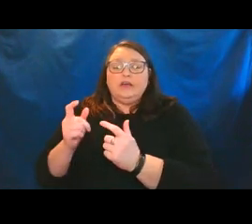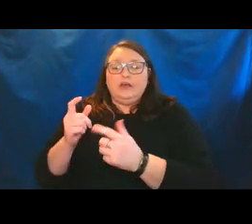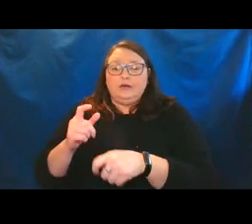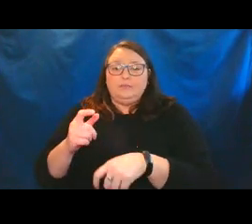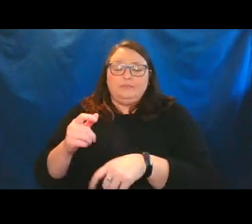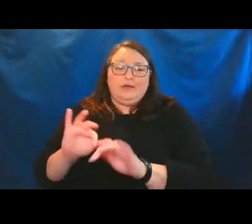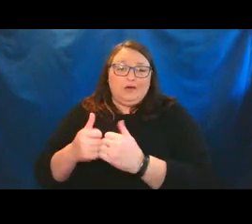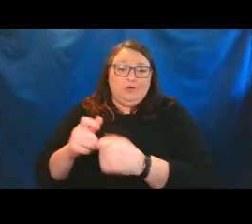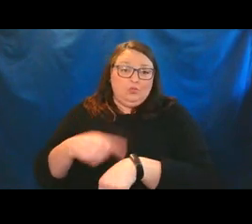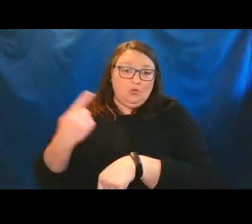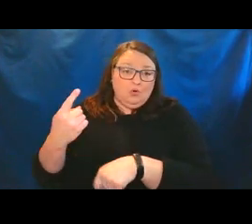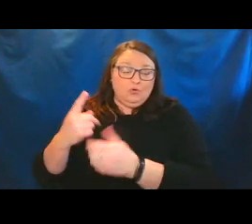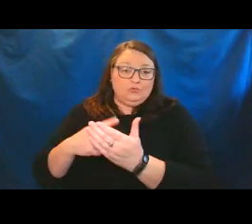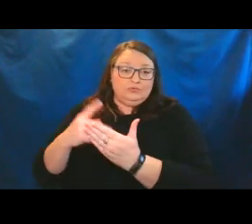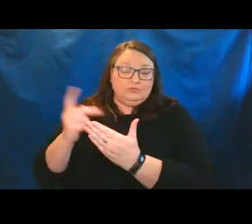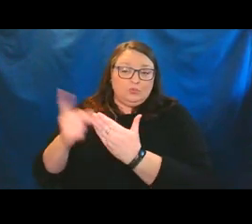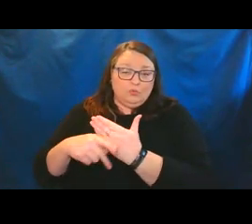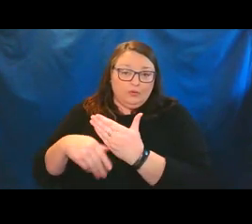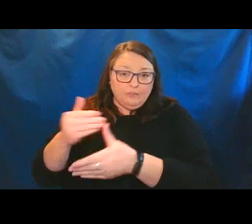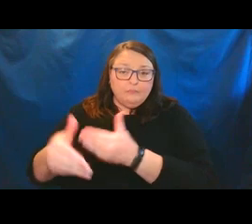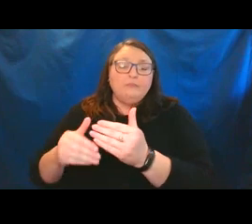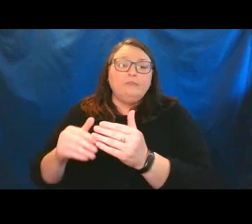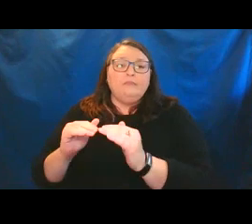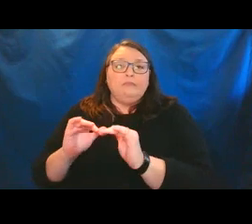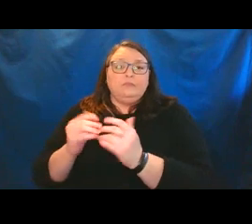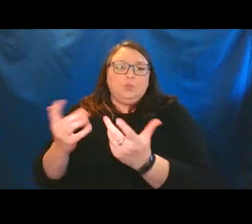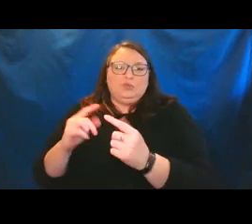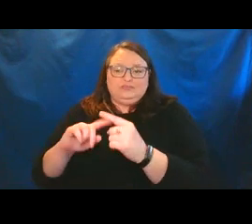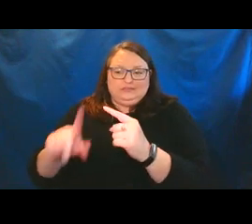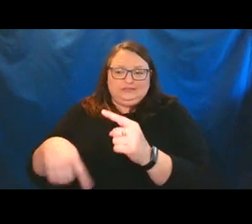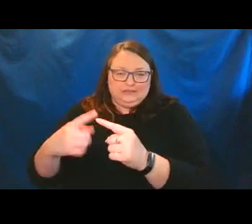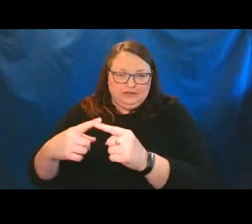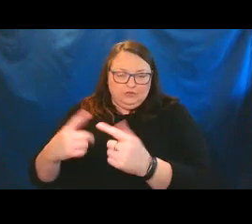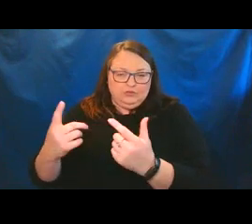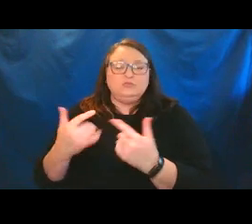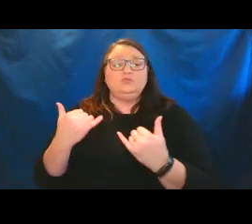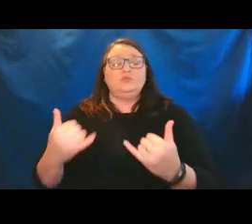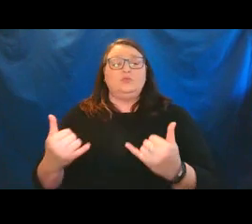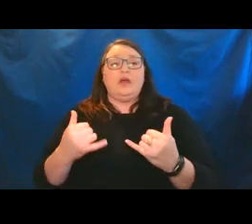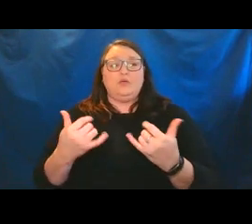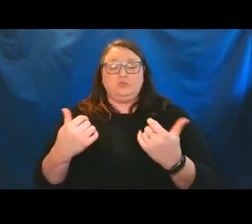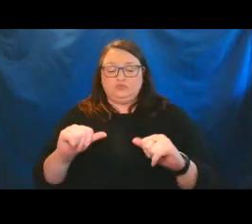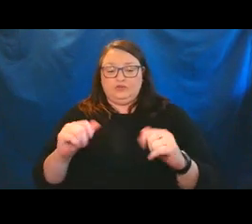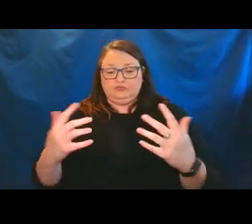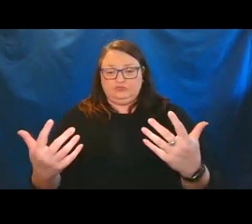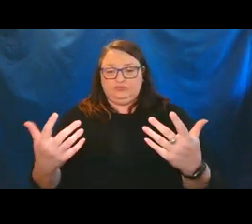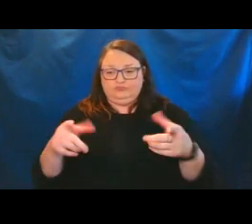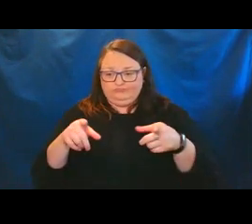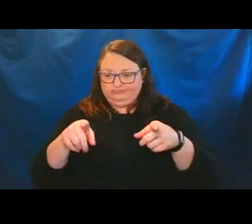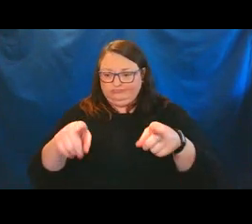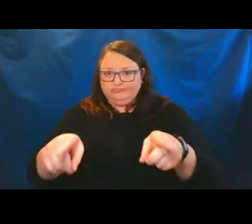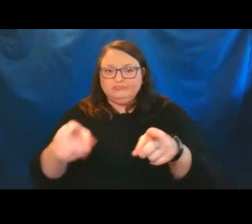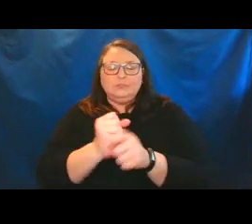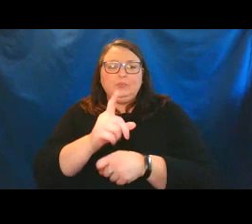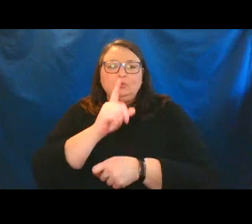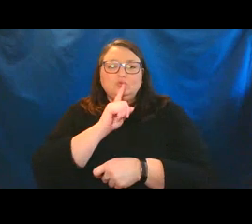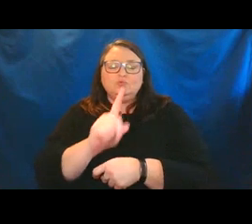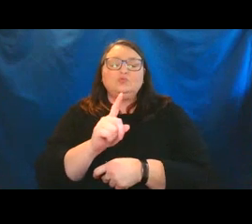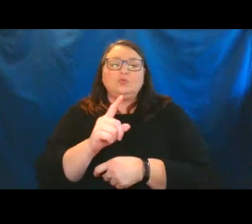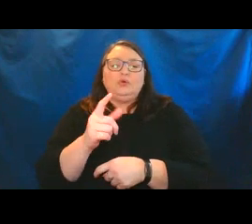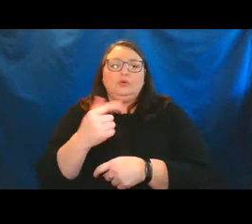And right now we are in the process of aligning the system to start implementing the grant and train folks next